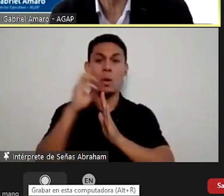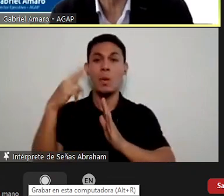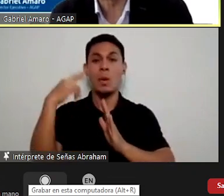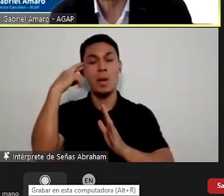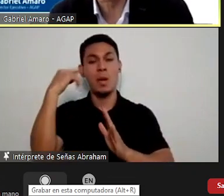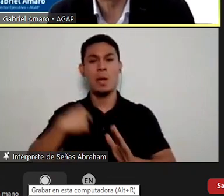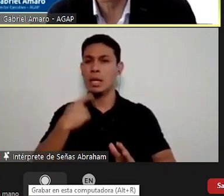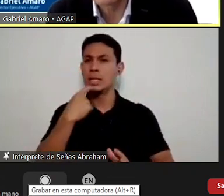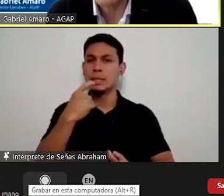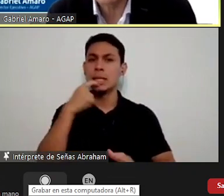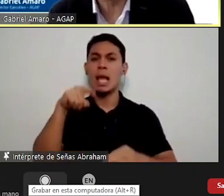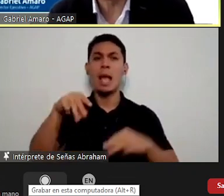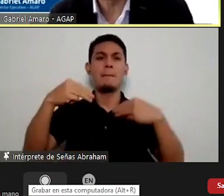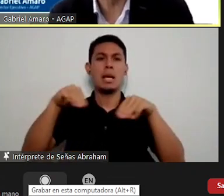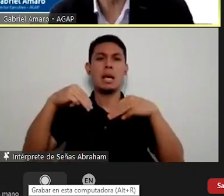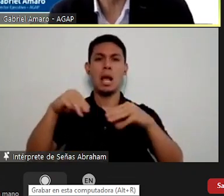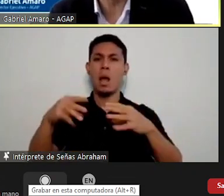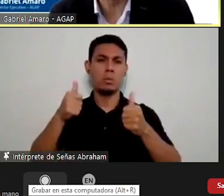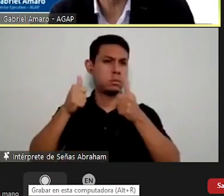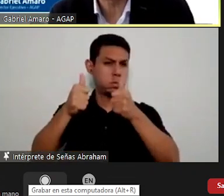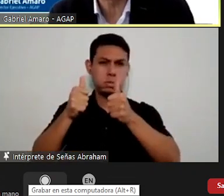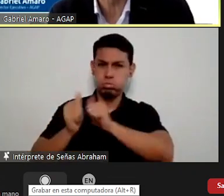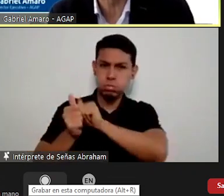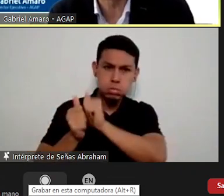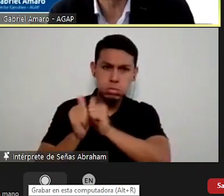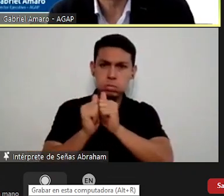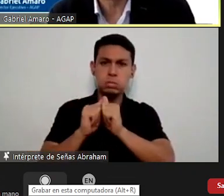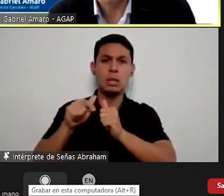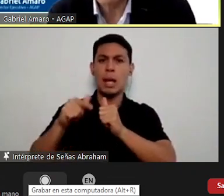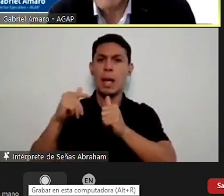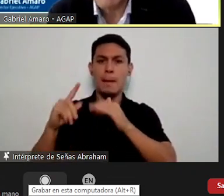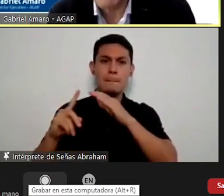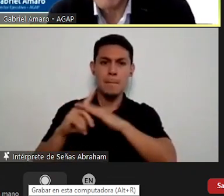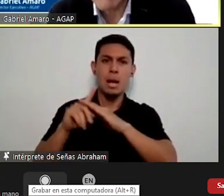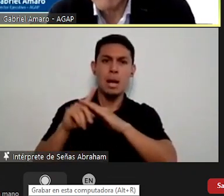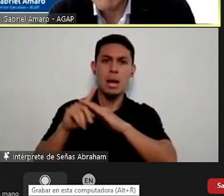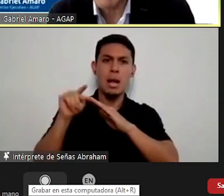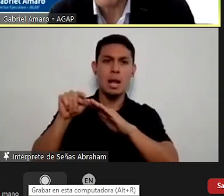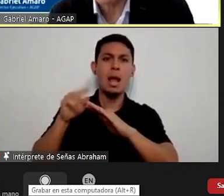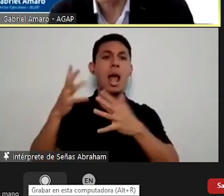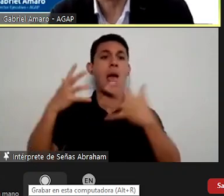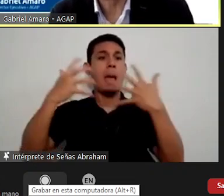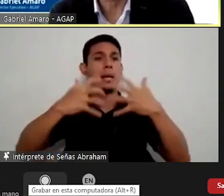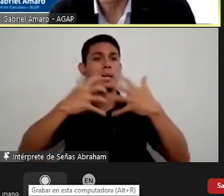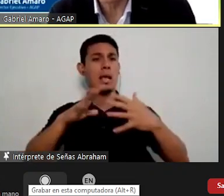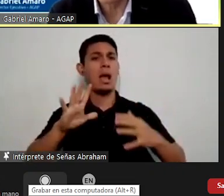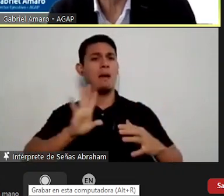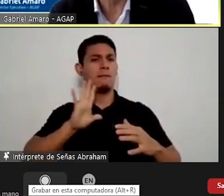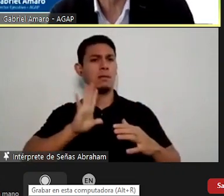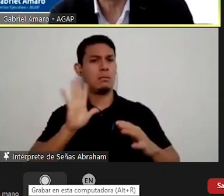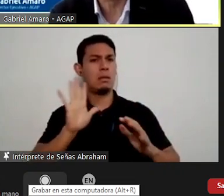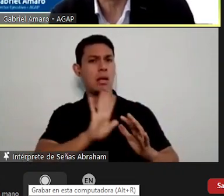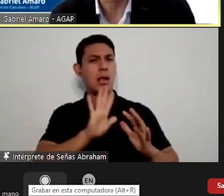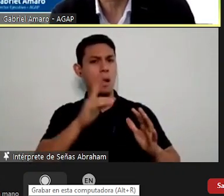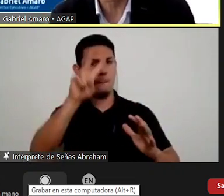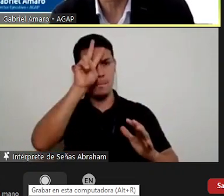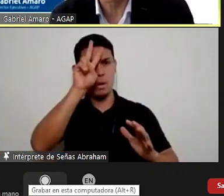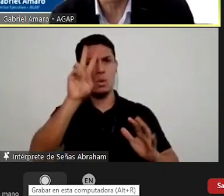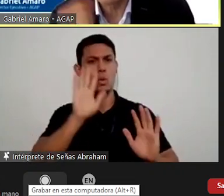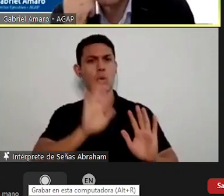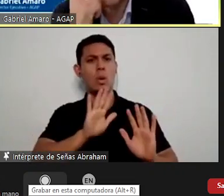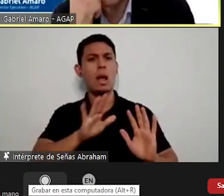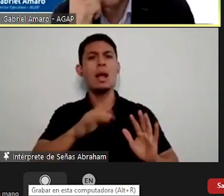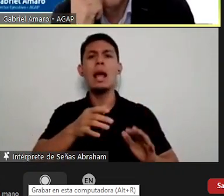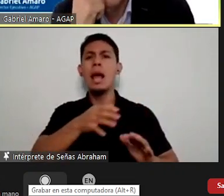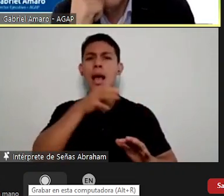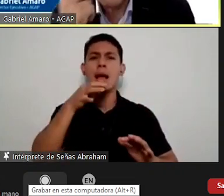these developed countries that is why i say these are ultra competitive markets and they have the formal companies of peru especially